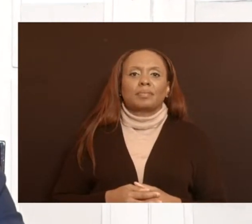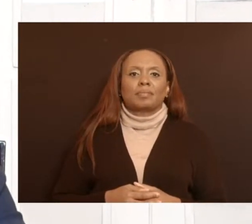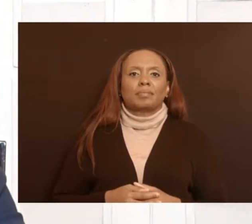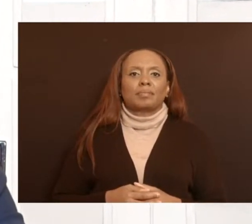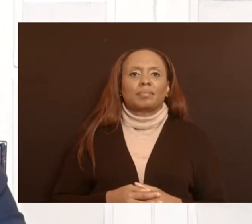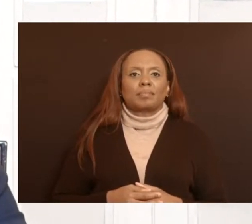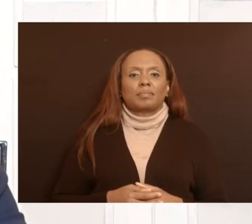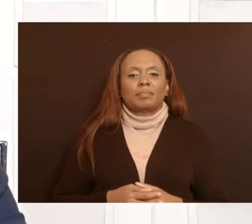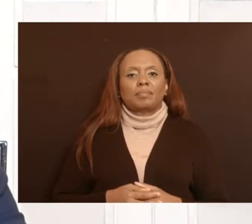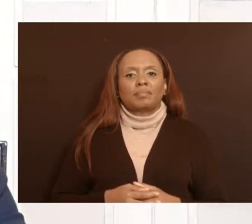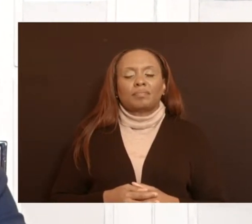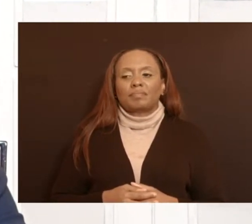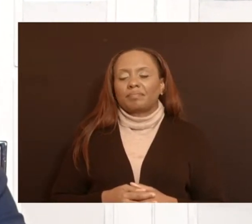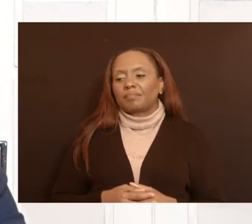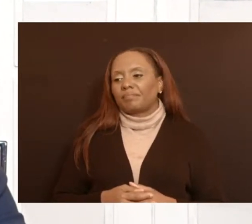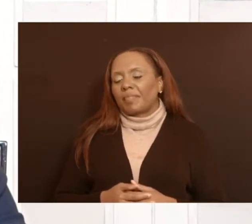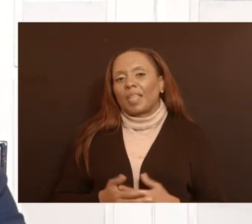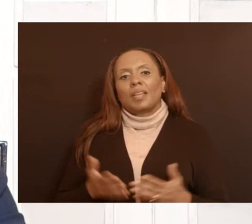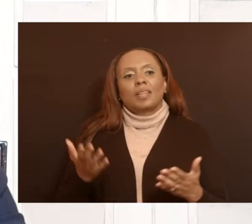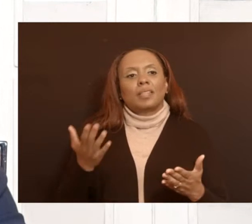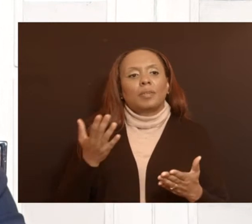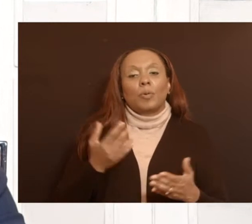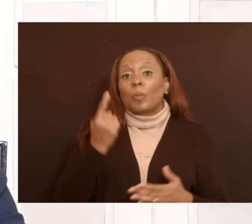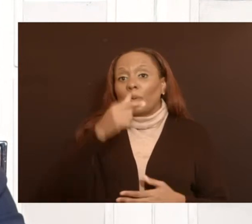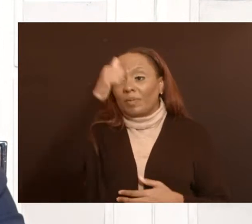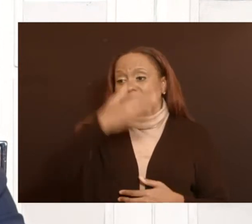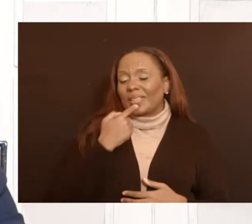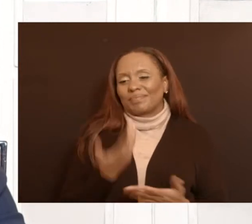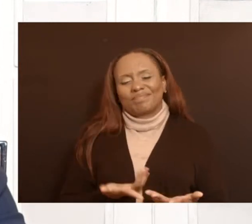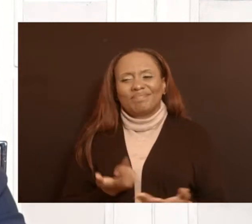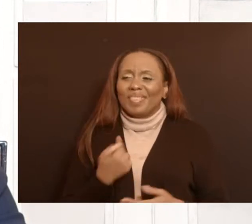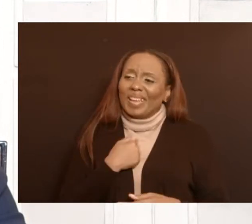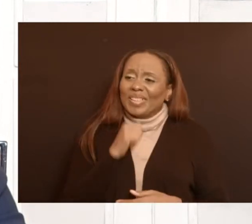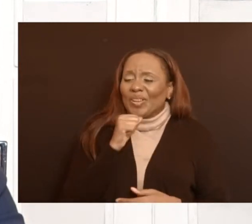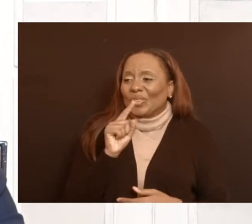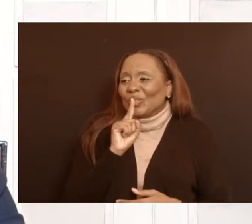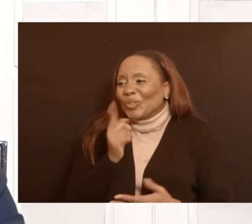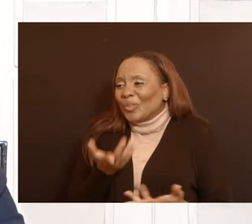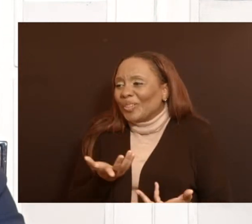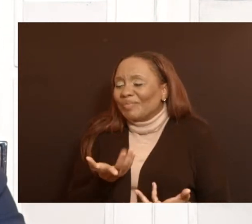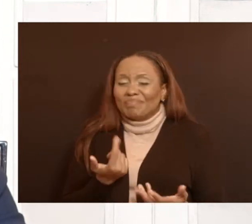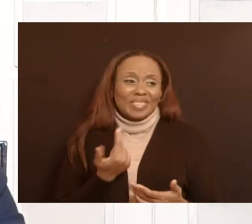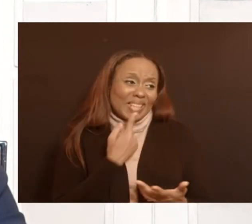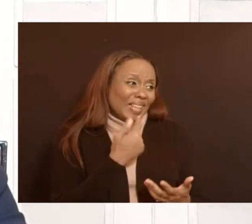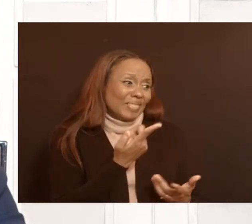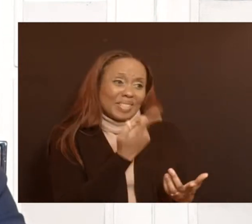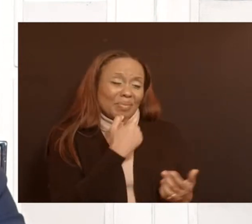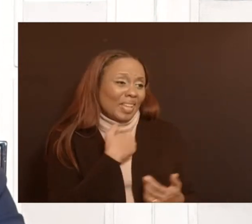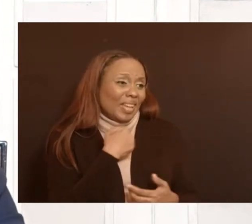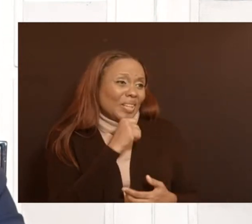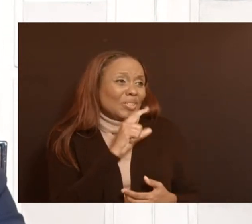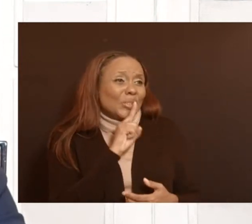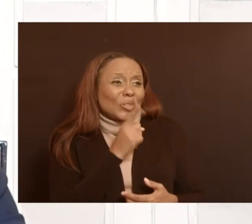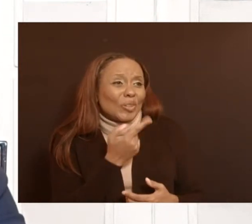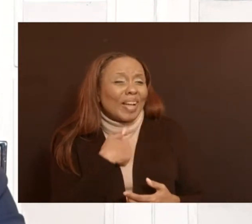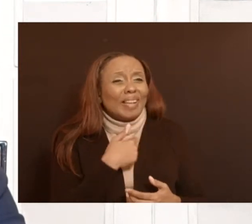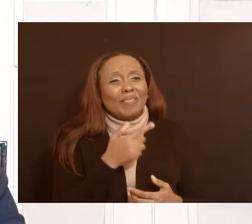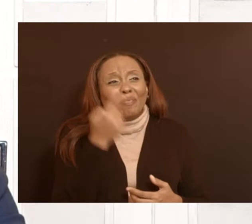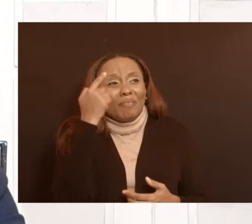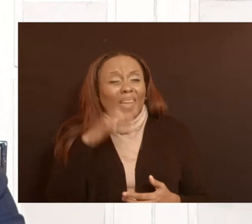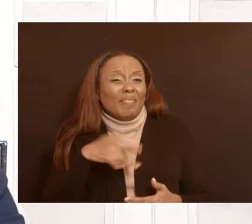is, well, I wasn't sure. There's one guy who actually said he thought he had it, but he wasn't sure.